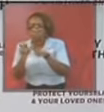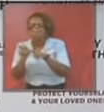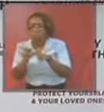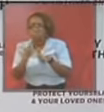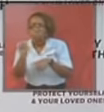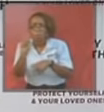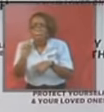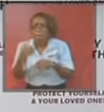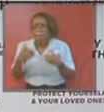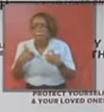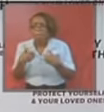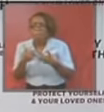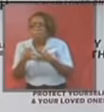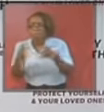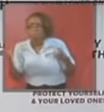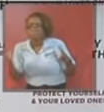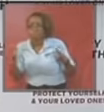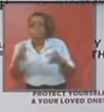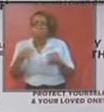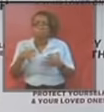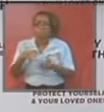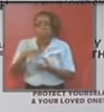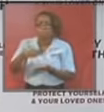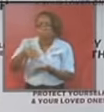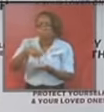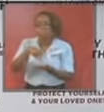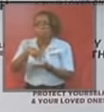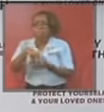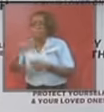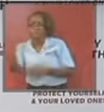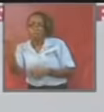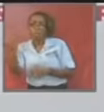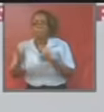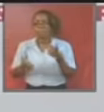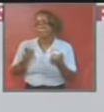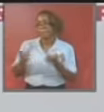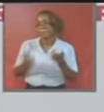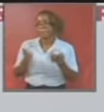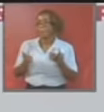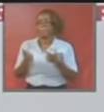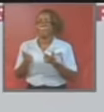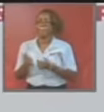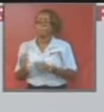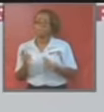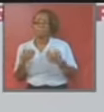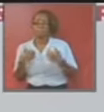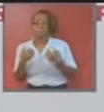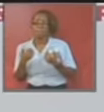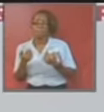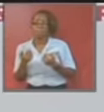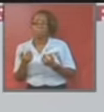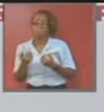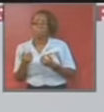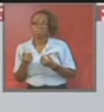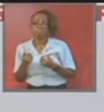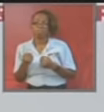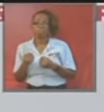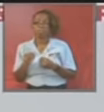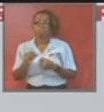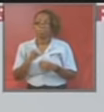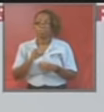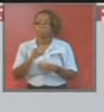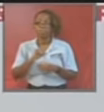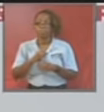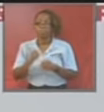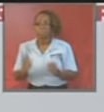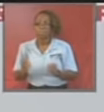So I mean, in general, we are concerned with any event occurring during a pandemic that causes people to congregate in large